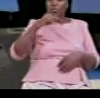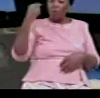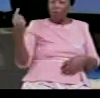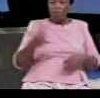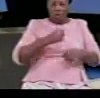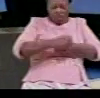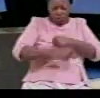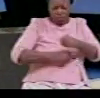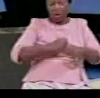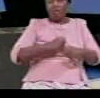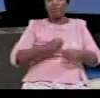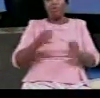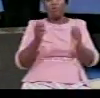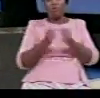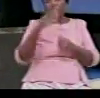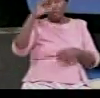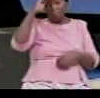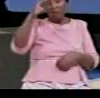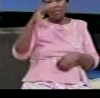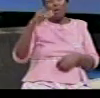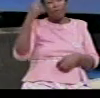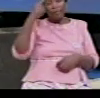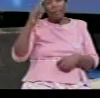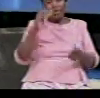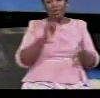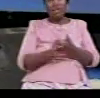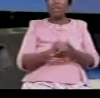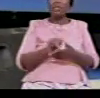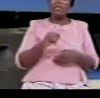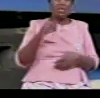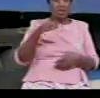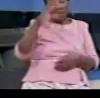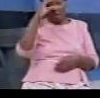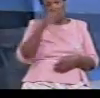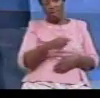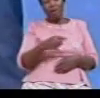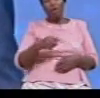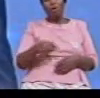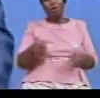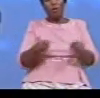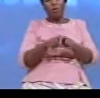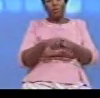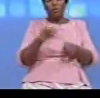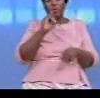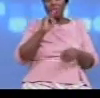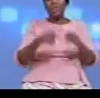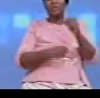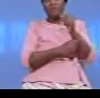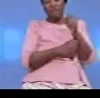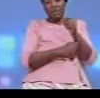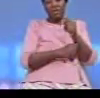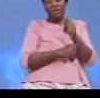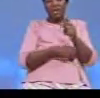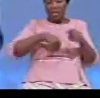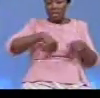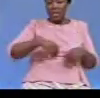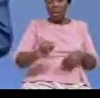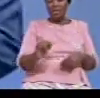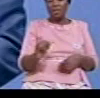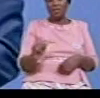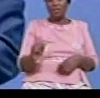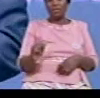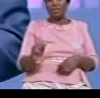strive with man, for that he also is flesh, yet